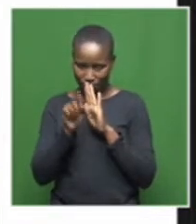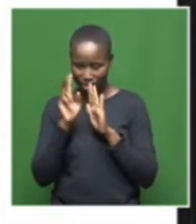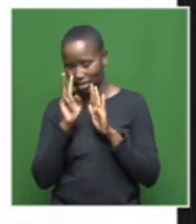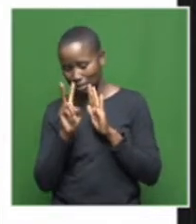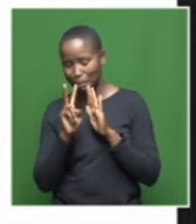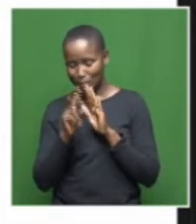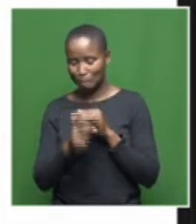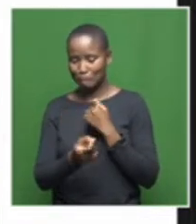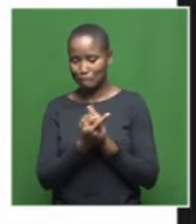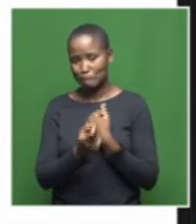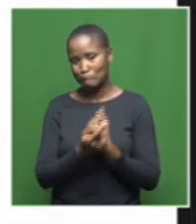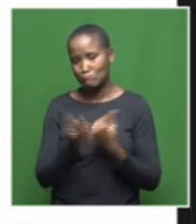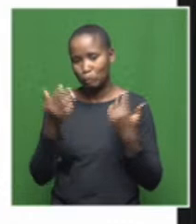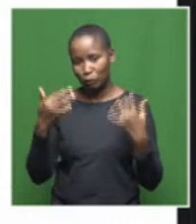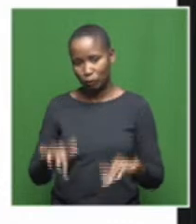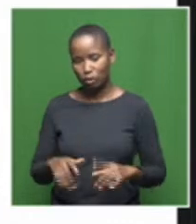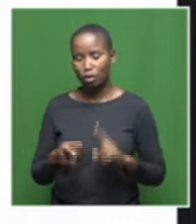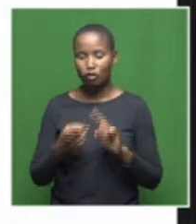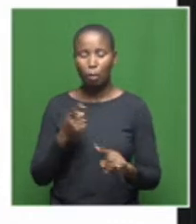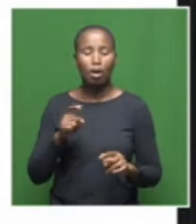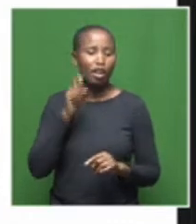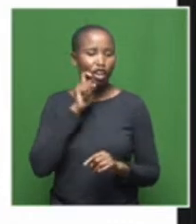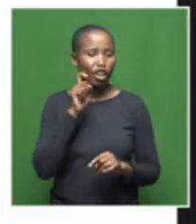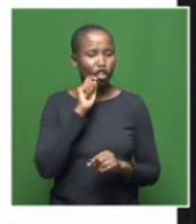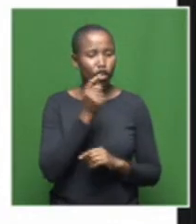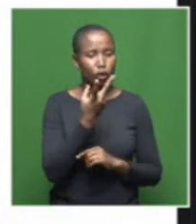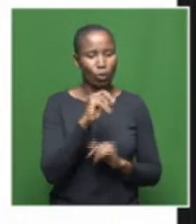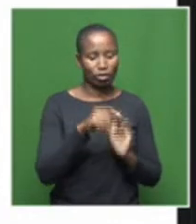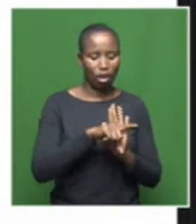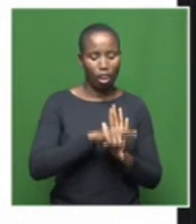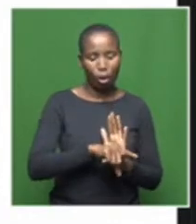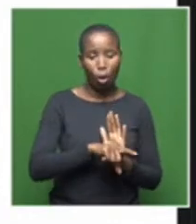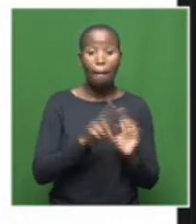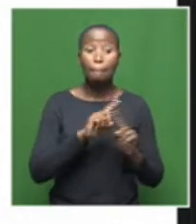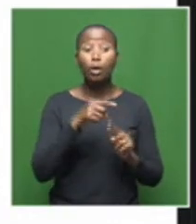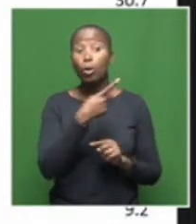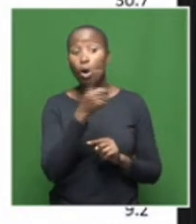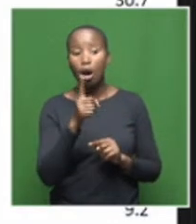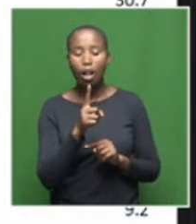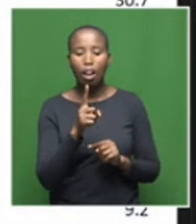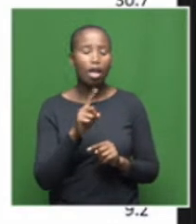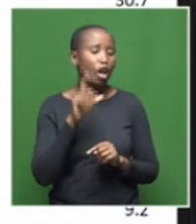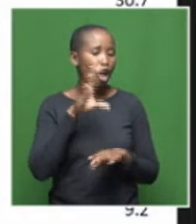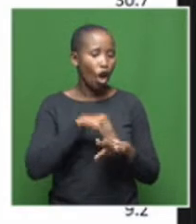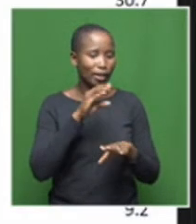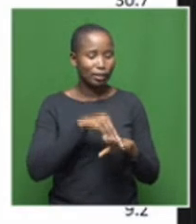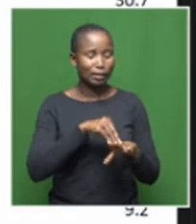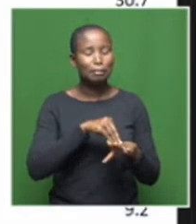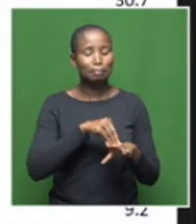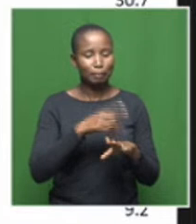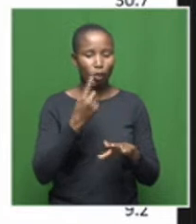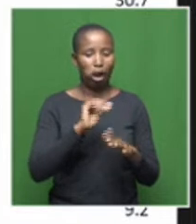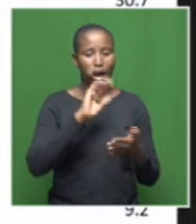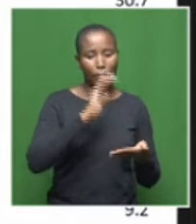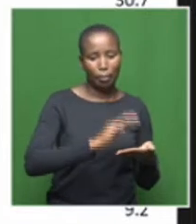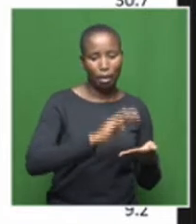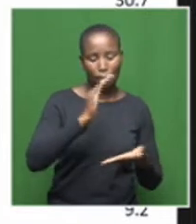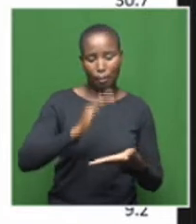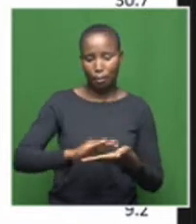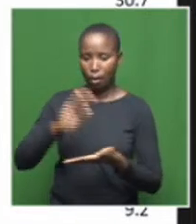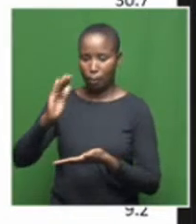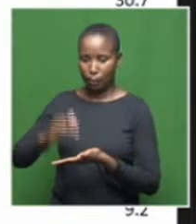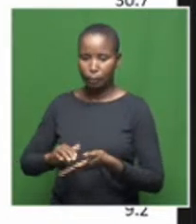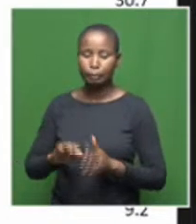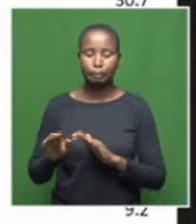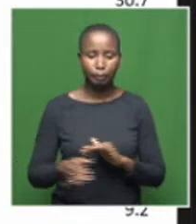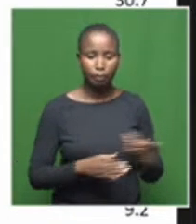see, particularly in the under 20s, but all age groups are now decreasing. In terms of our testing, our positivity rate is